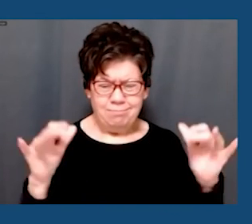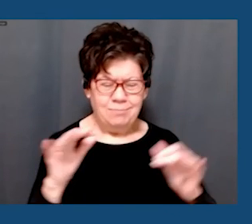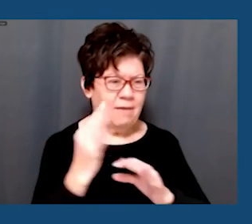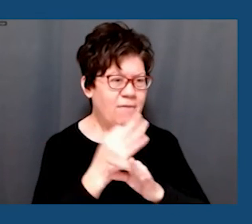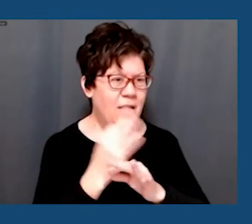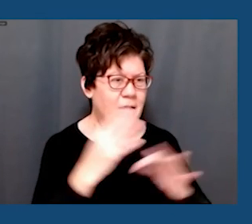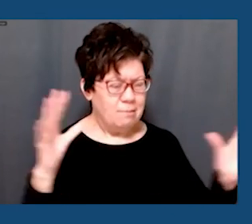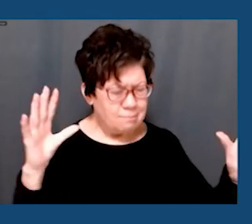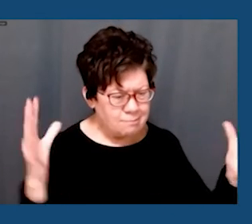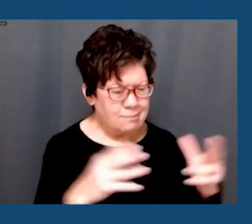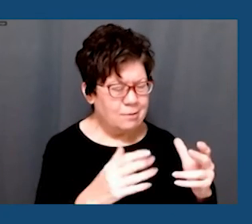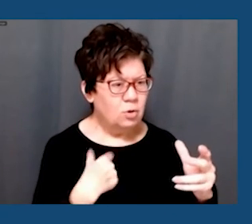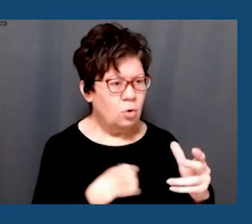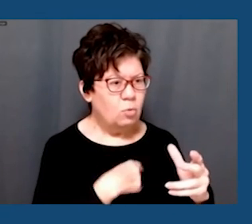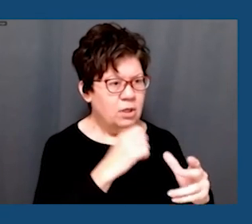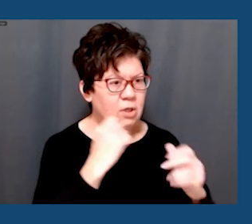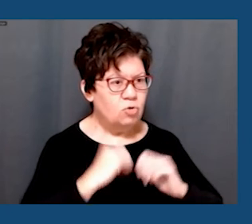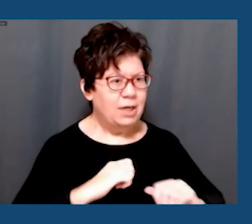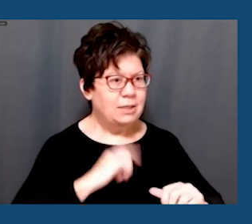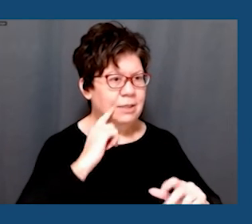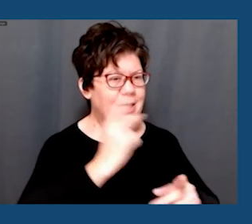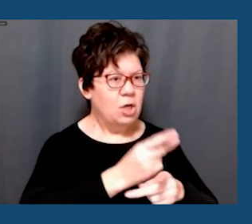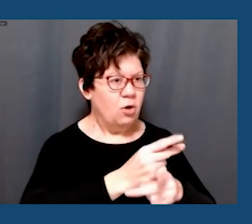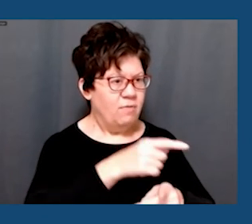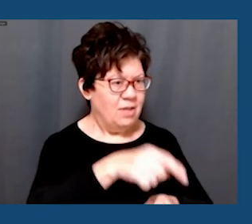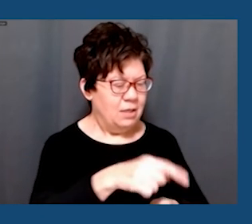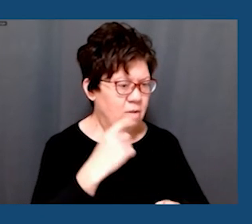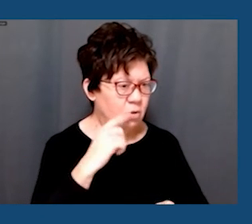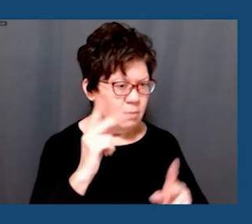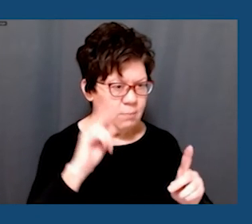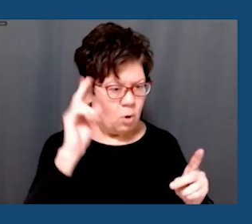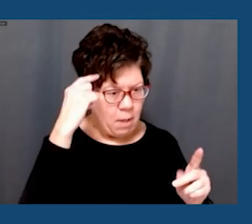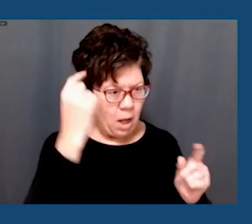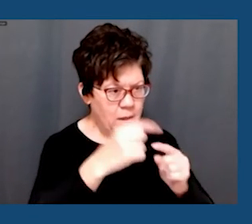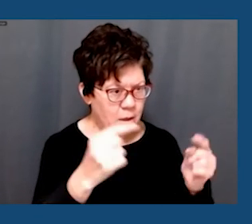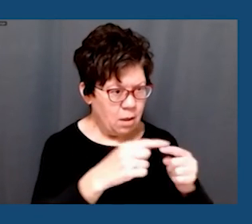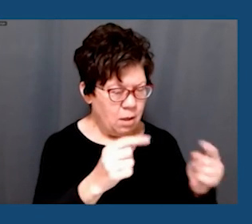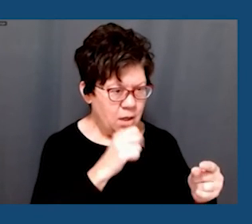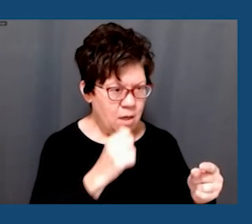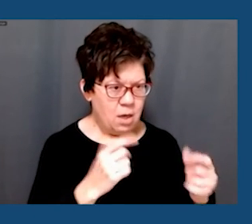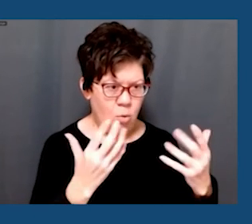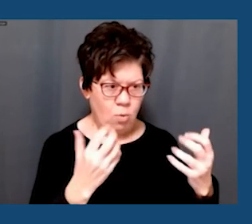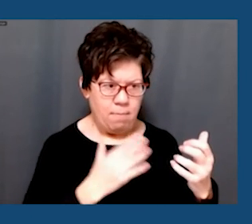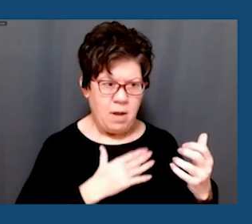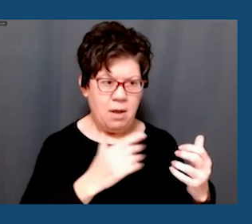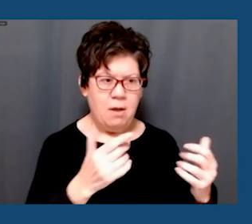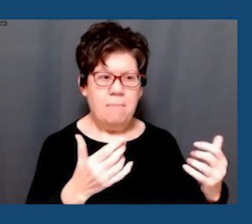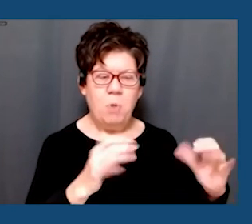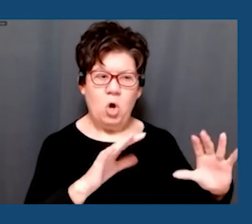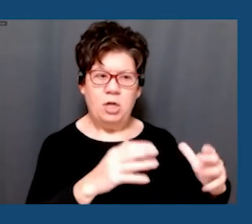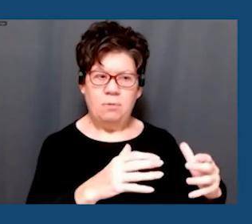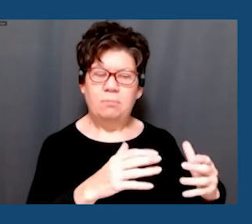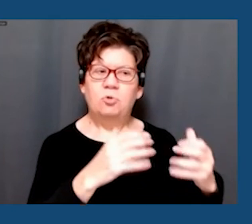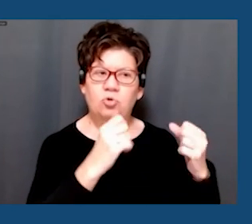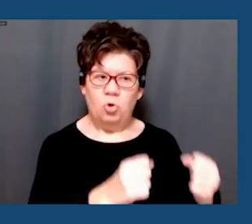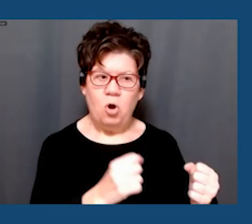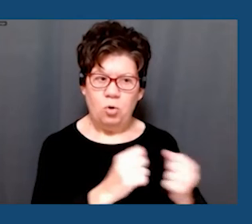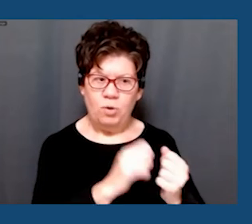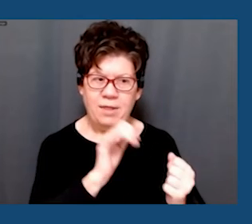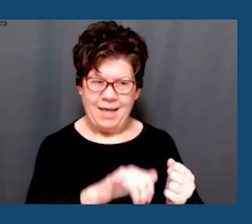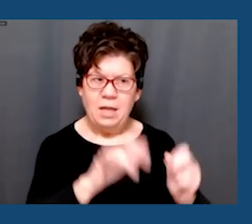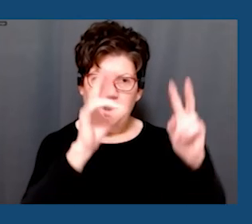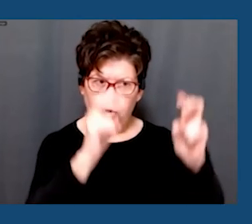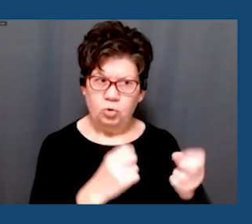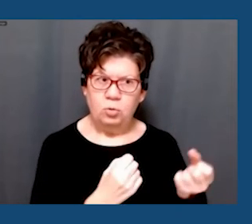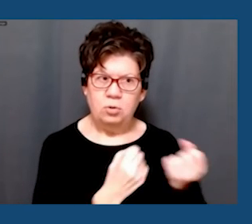human level so people are not divided politically over this? I want my party to be strong on this issue and support our president